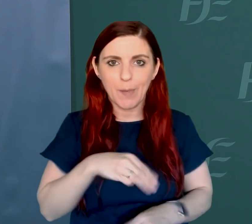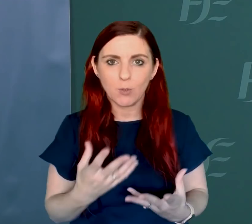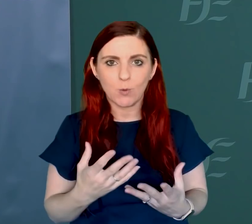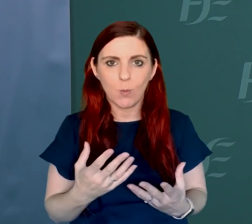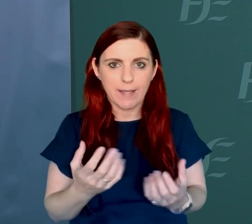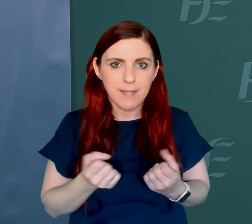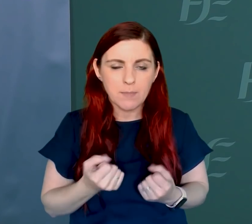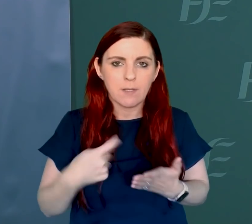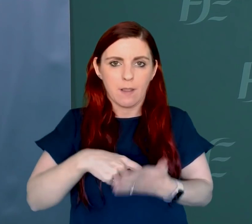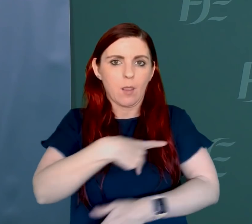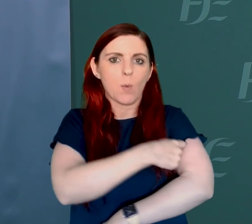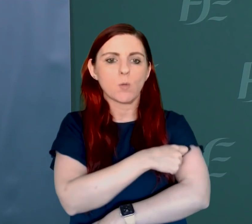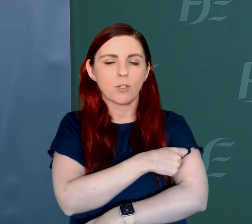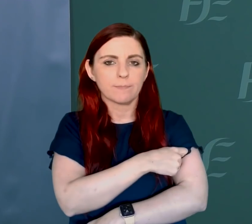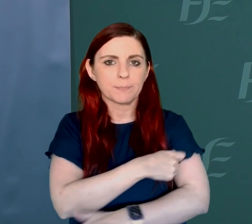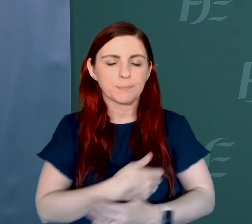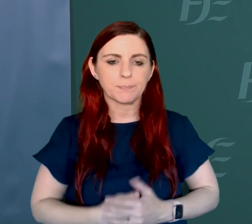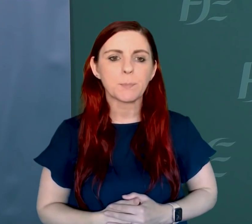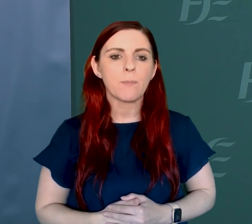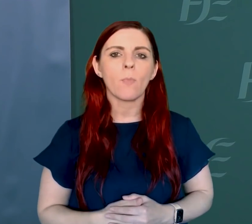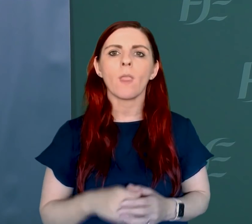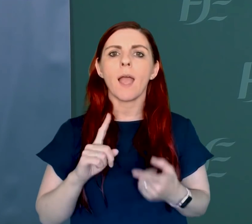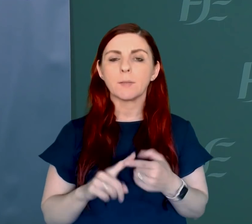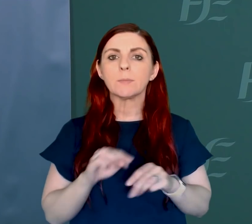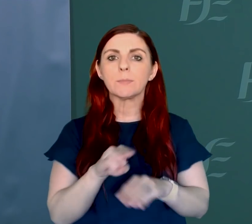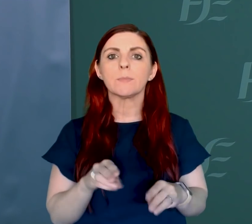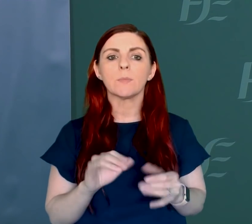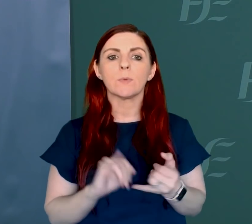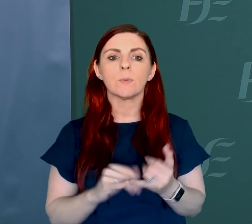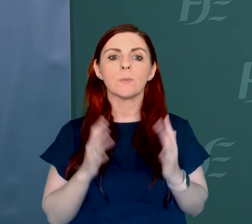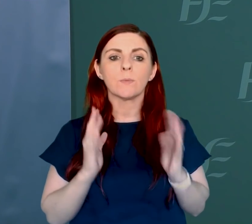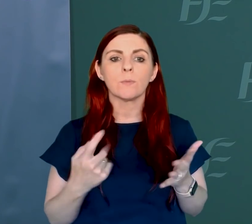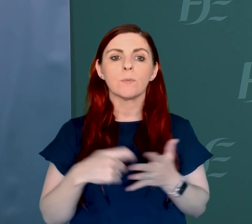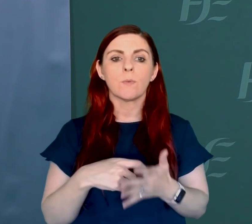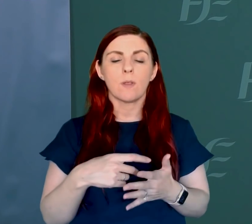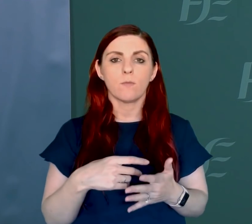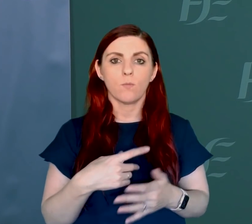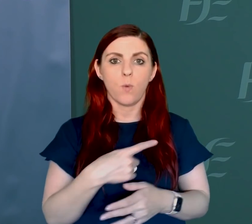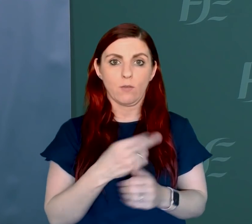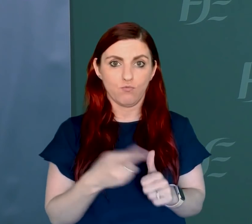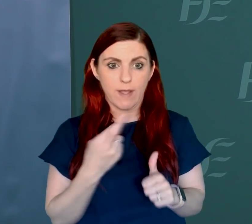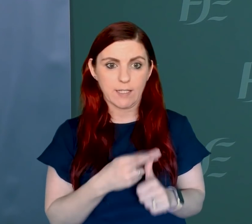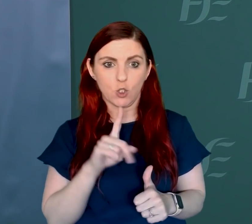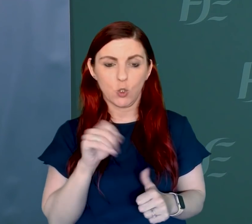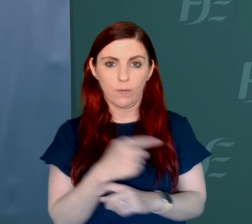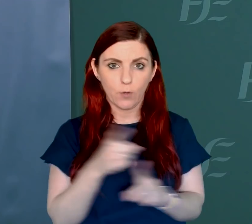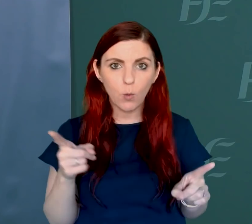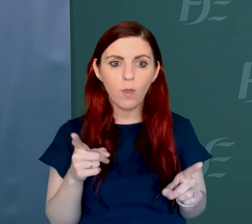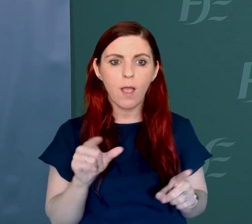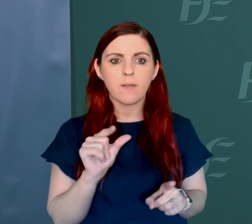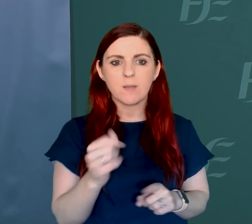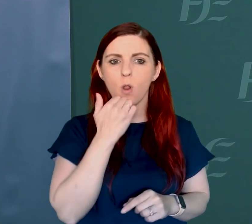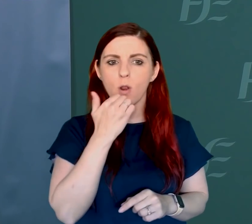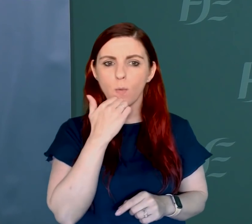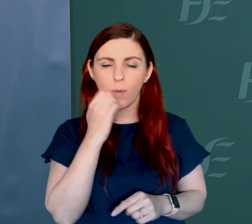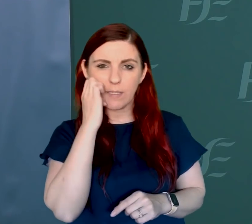forward for it. And the more people receive these booster shots when they are due for you, the smaller number of people we expect